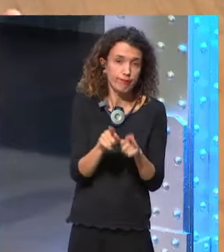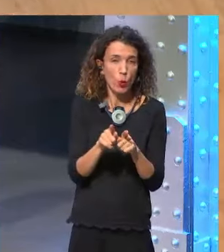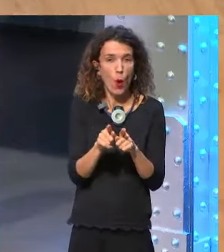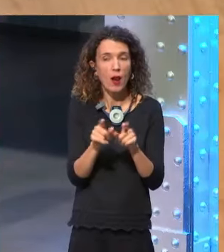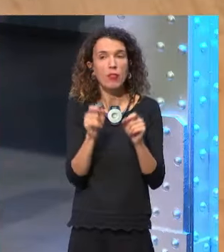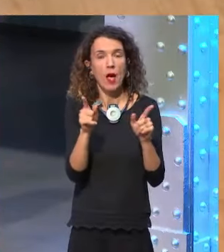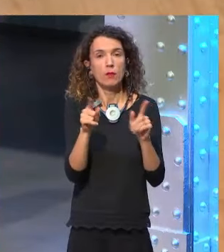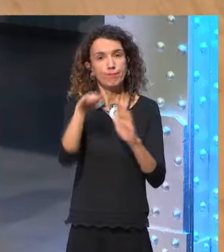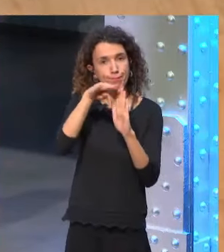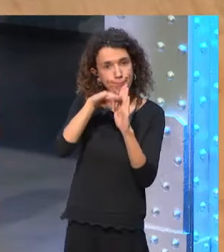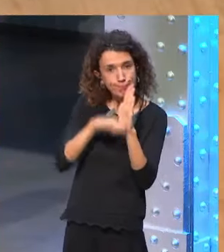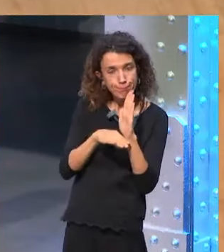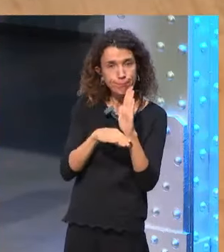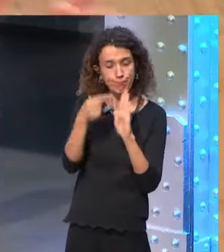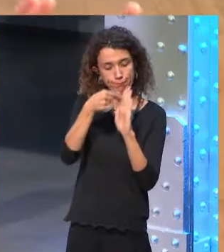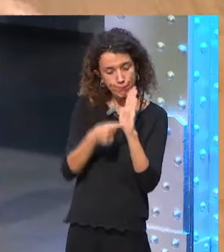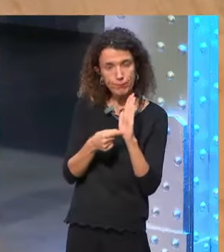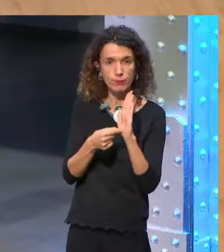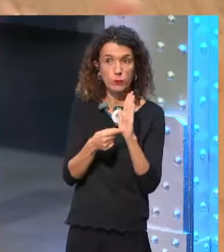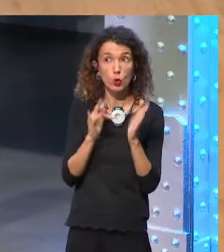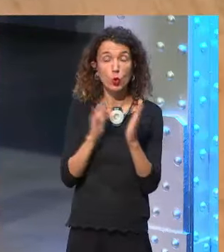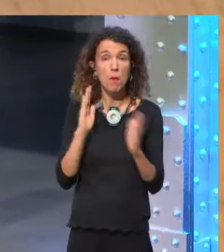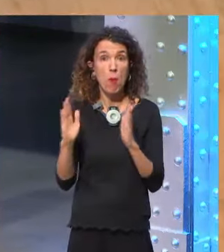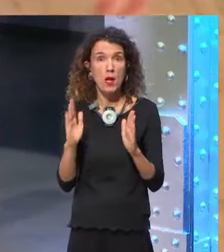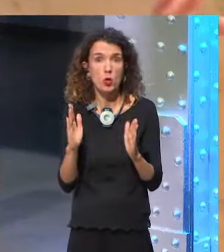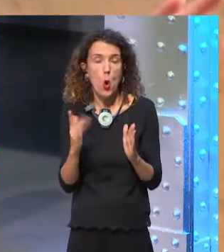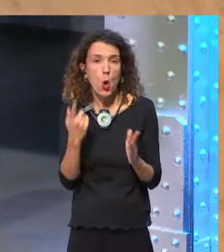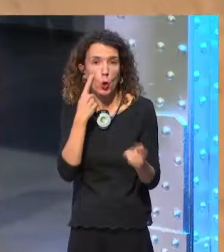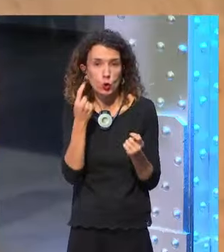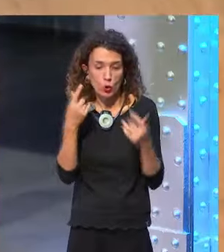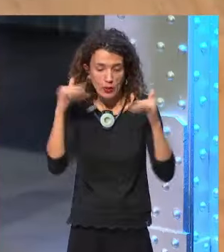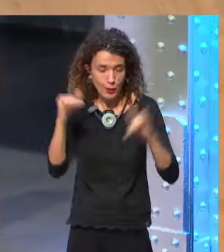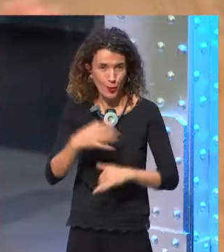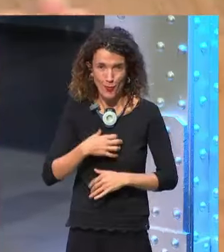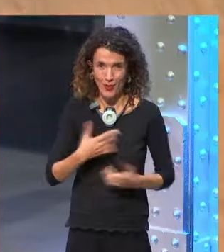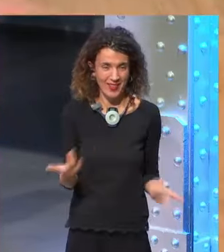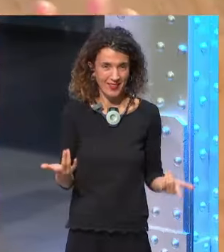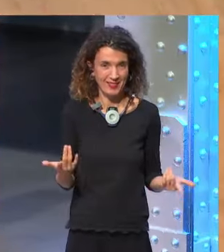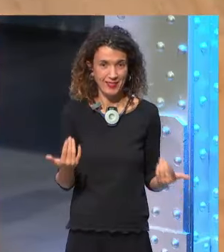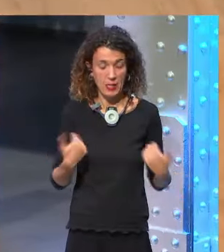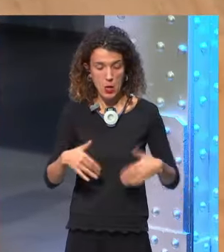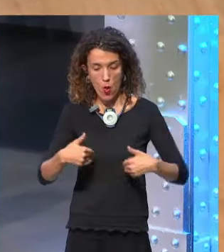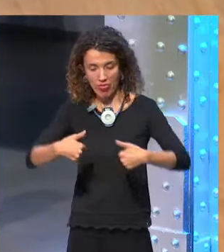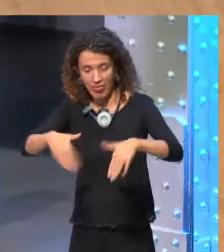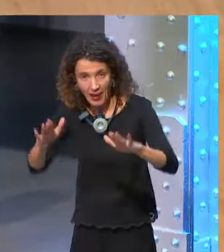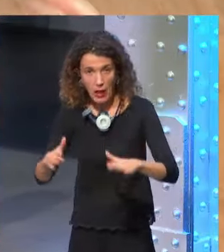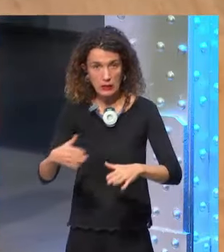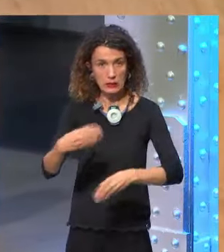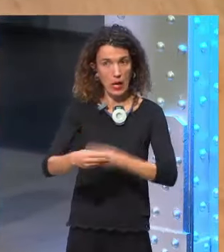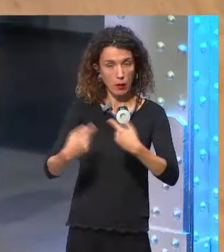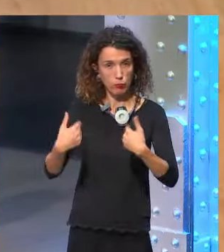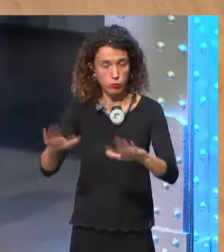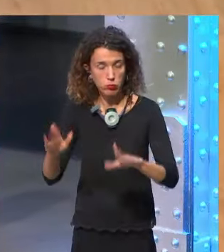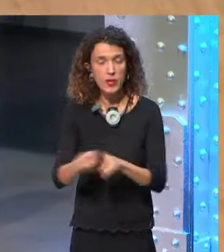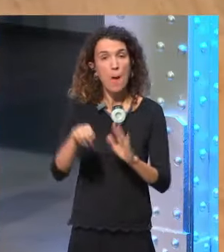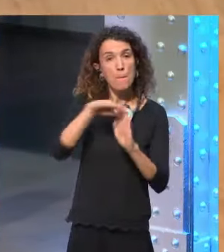of loss of control where you let go, because ultimately you define the parameters, but you